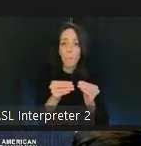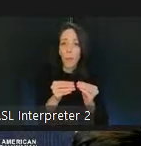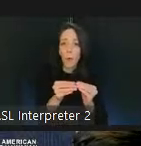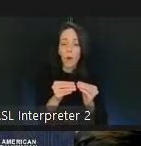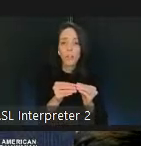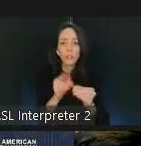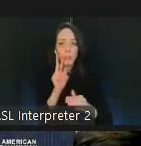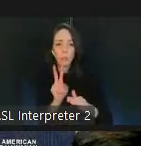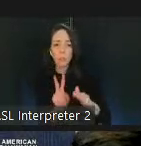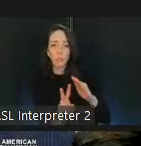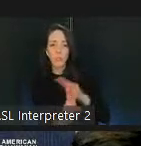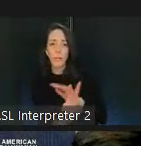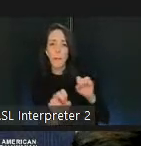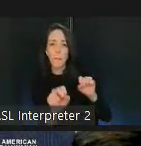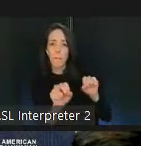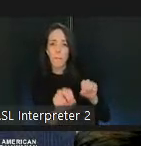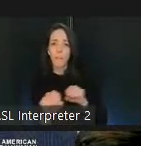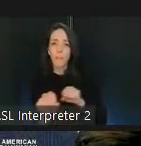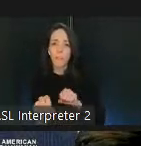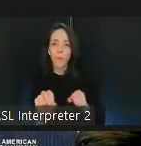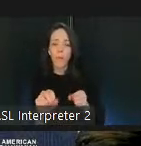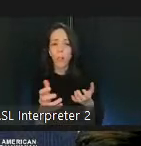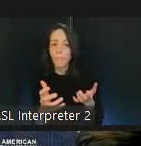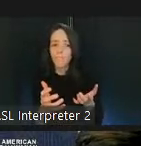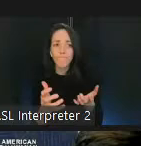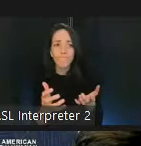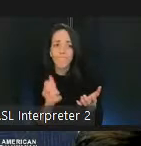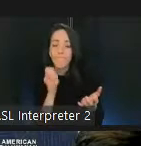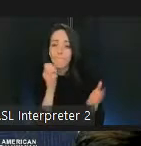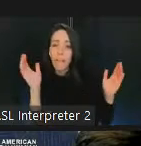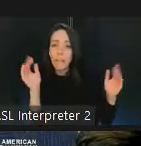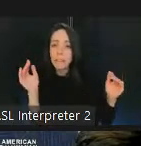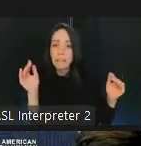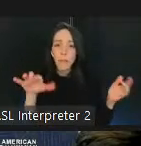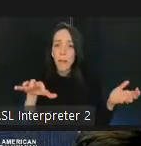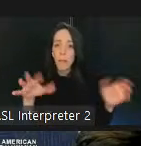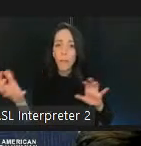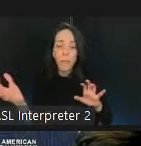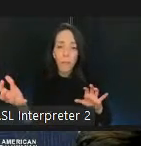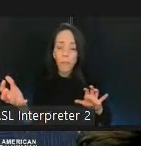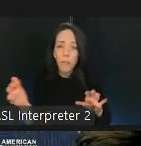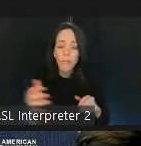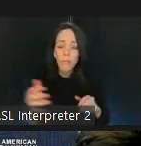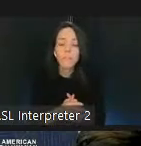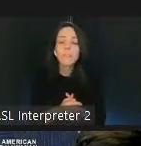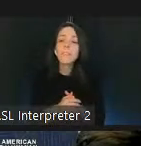rocky couple of 3 years out? I will tell you that, and I've told Tanya and the rest of the